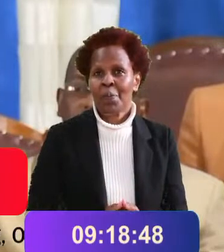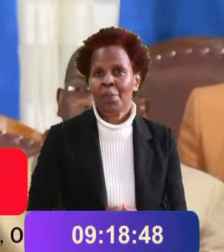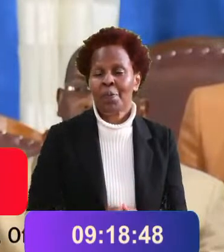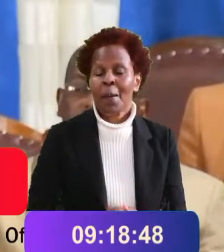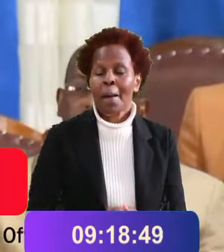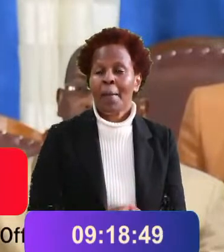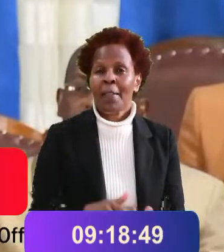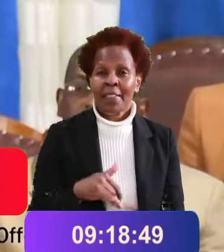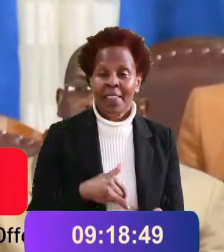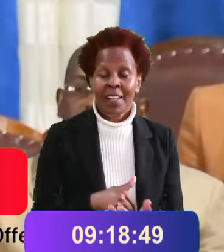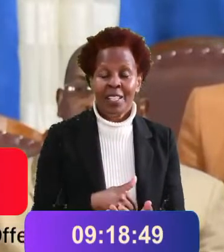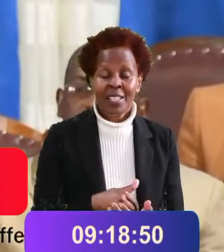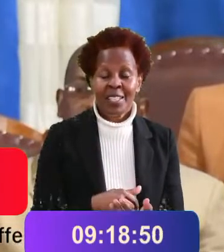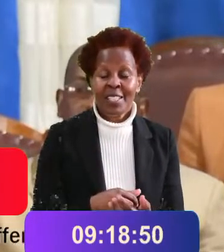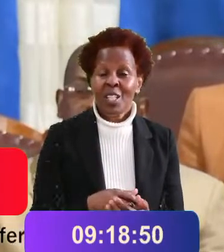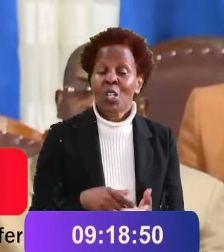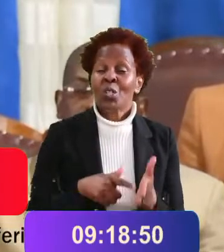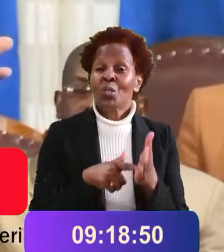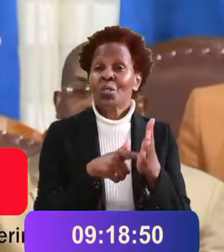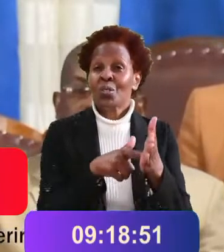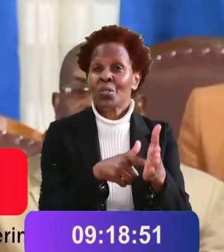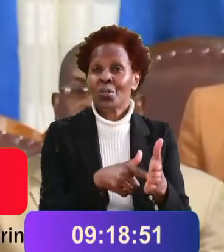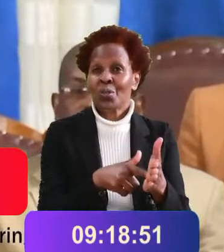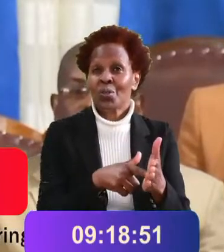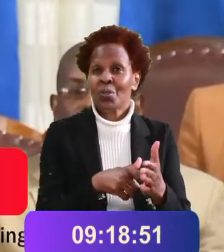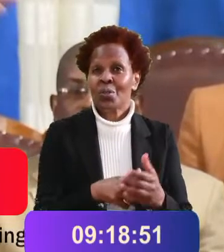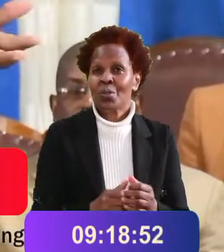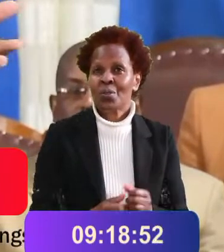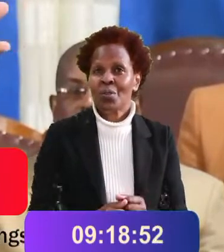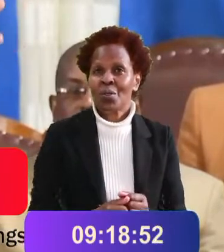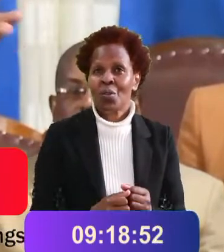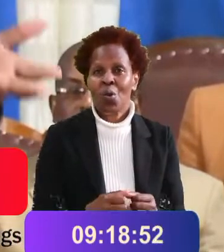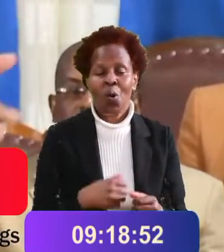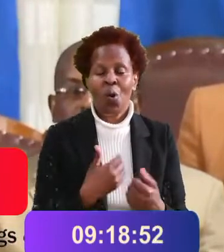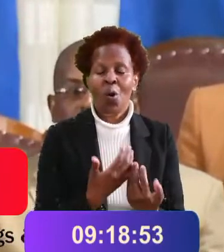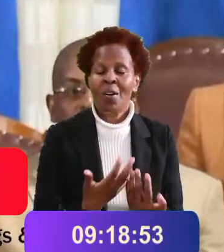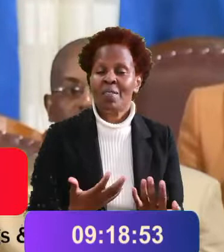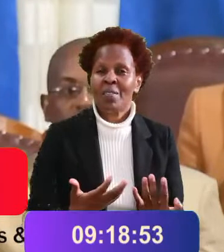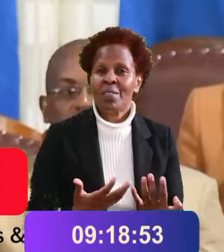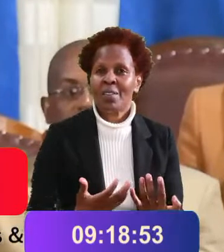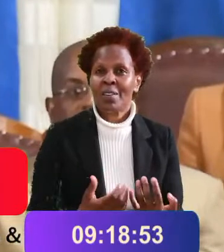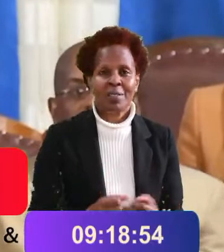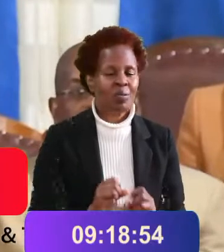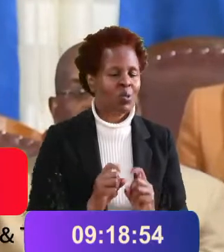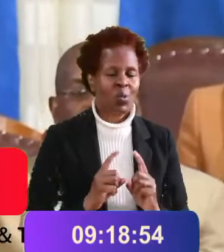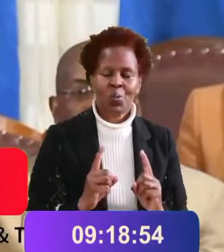that you express over a bowl of ice cream. No.